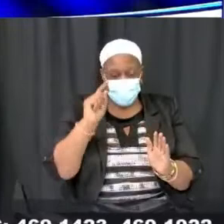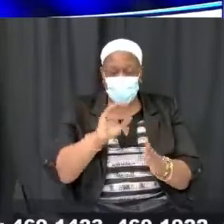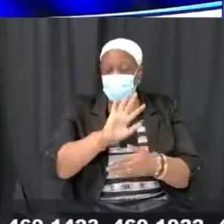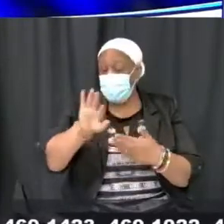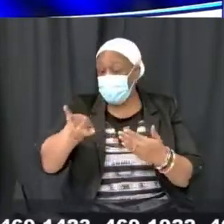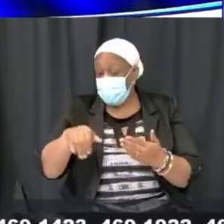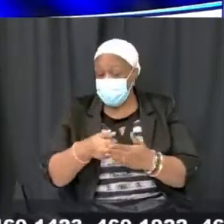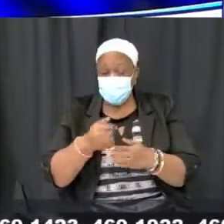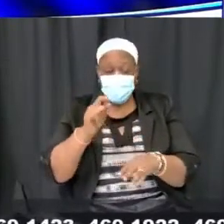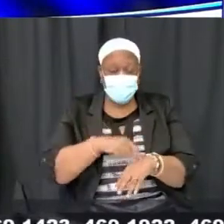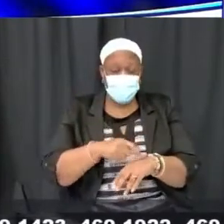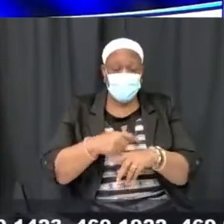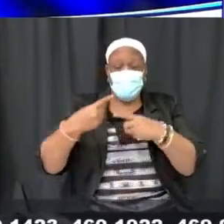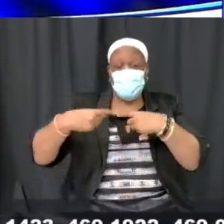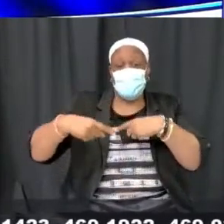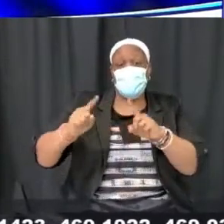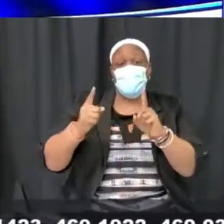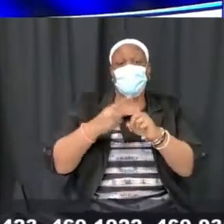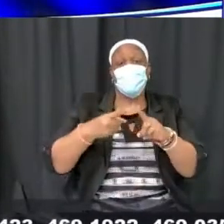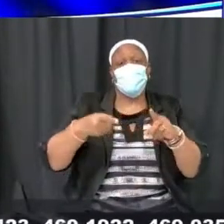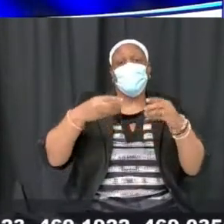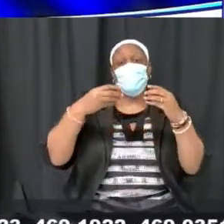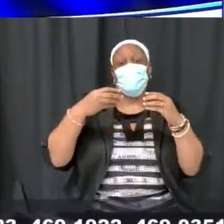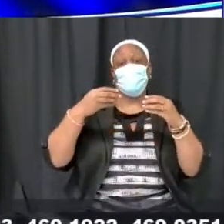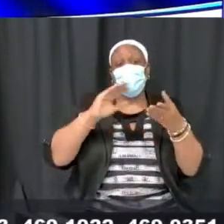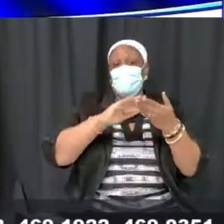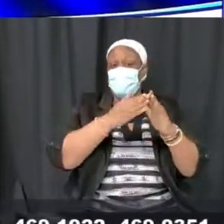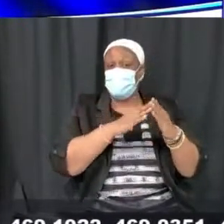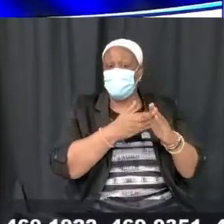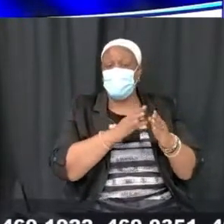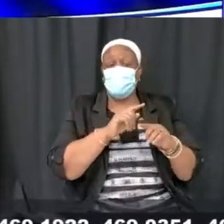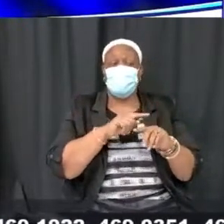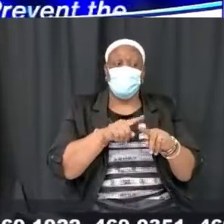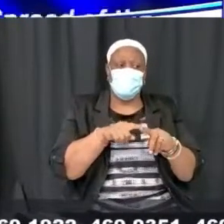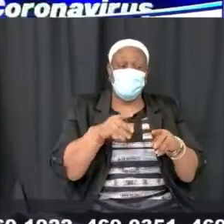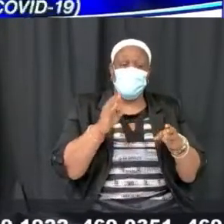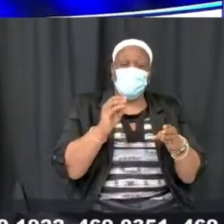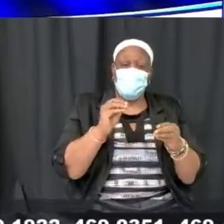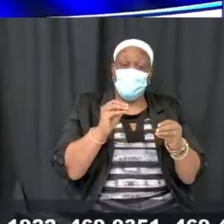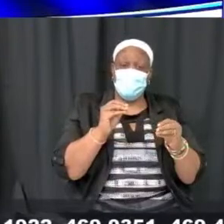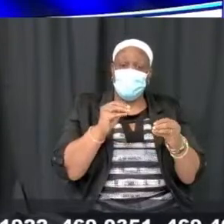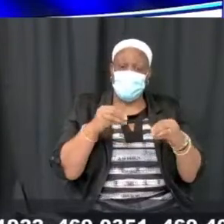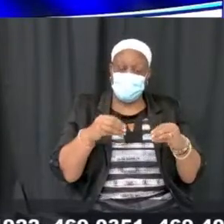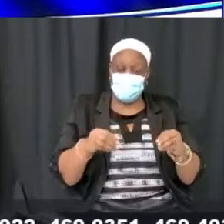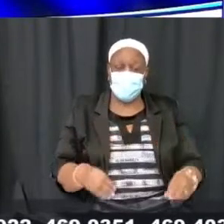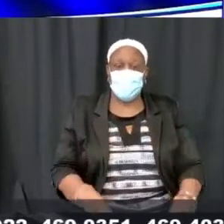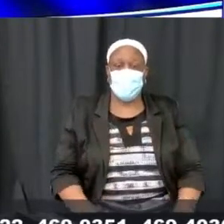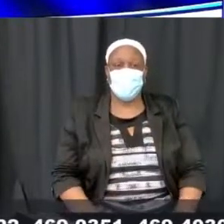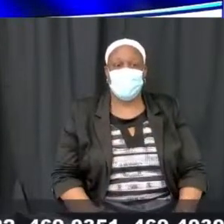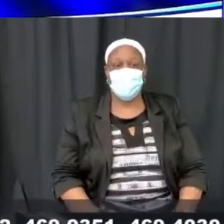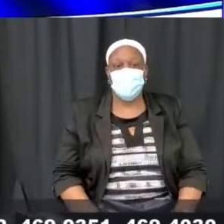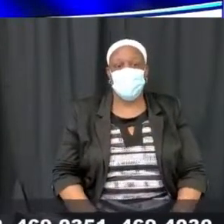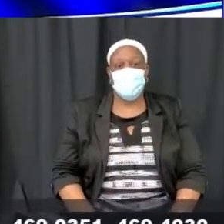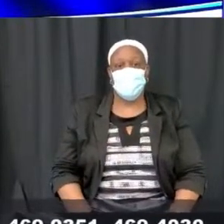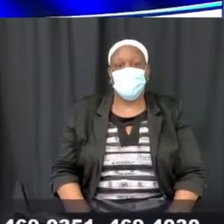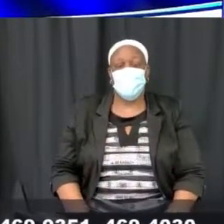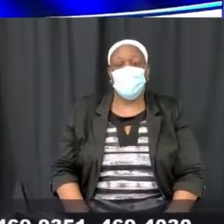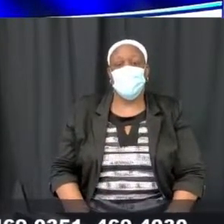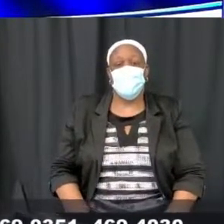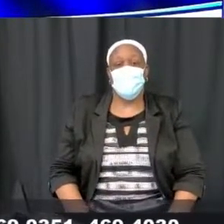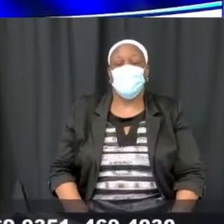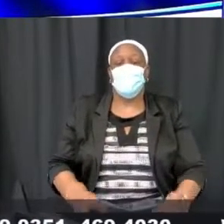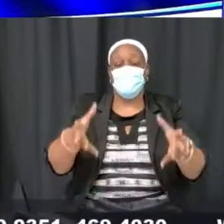go about our business. With that said, I want to make a special appeal to all persons providing